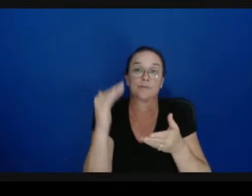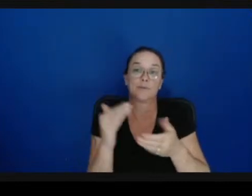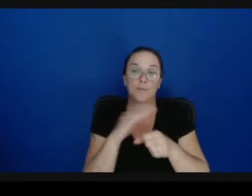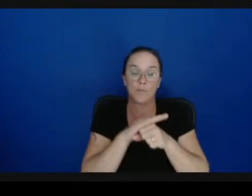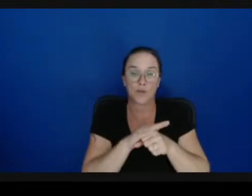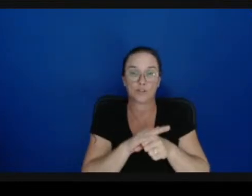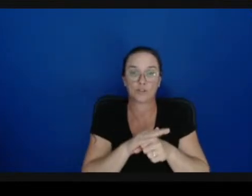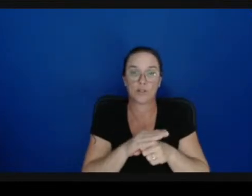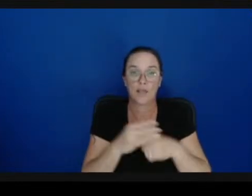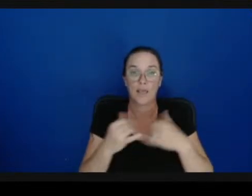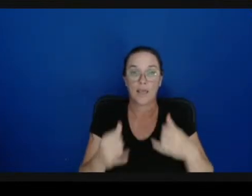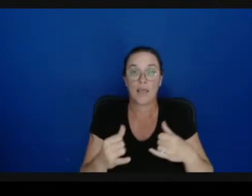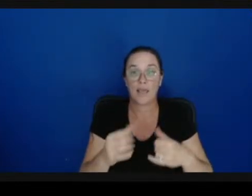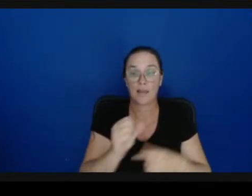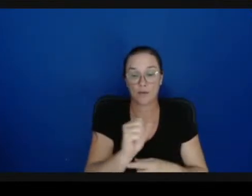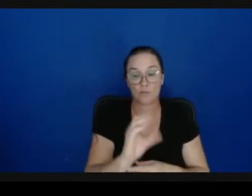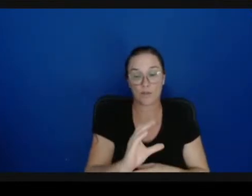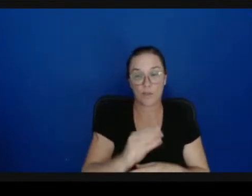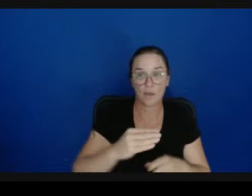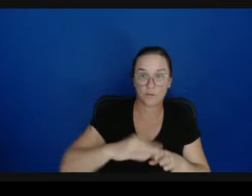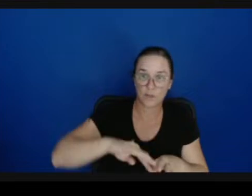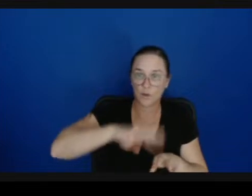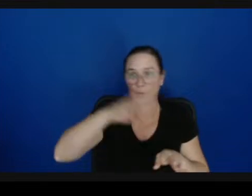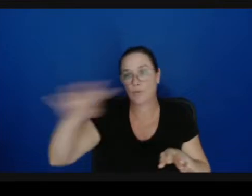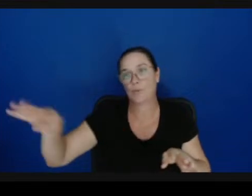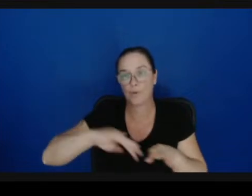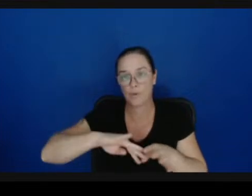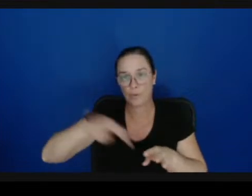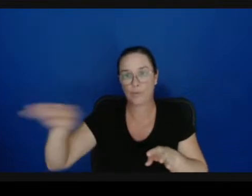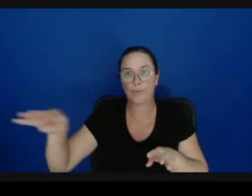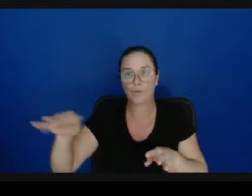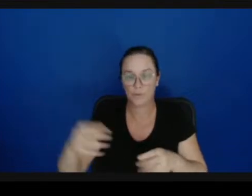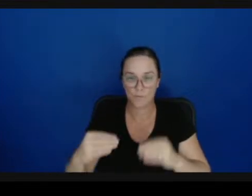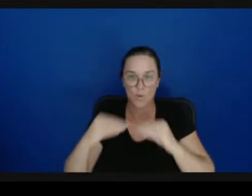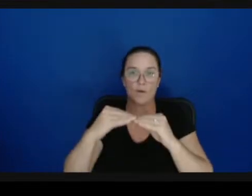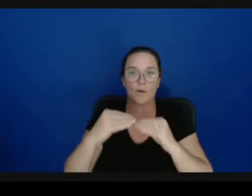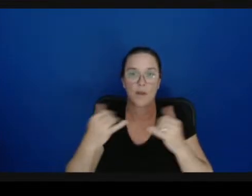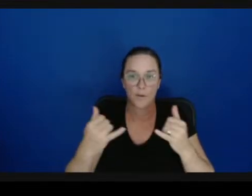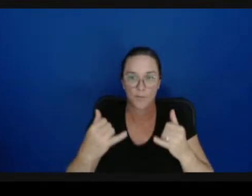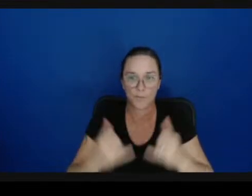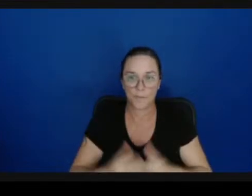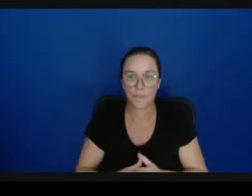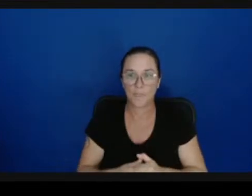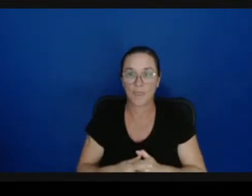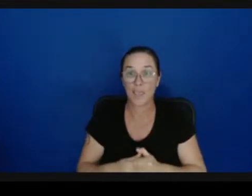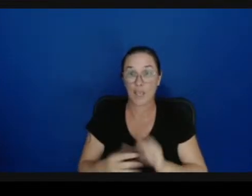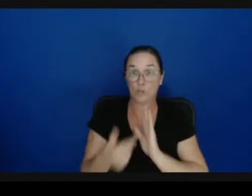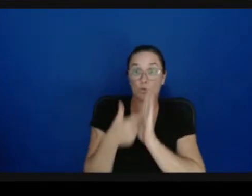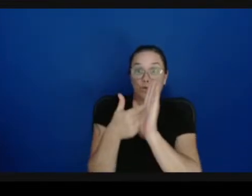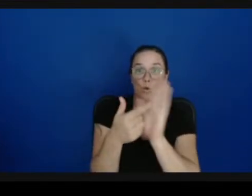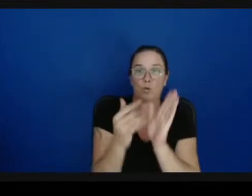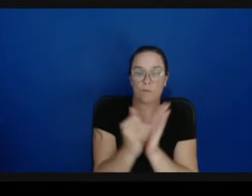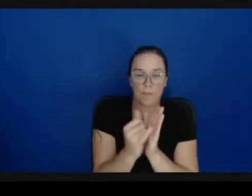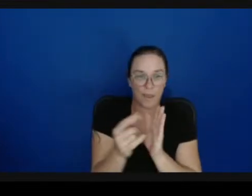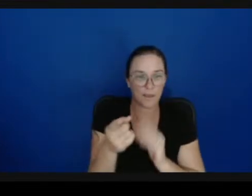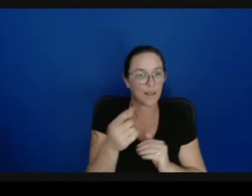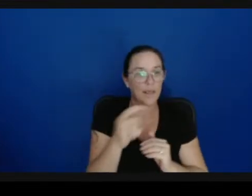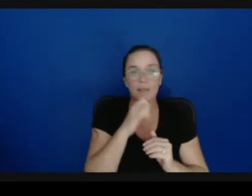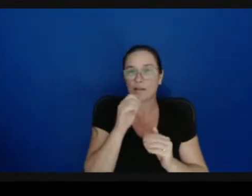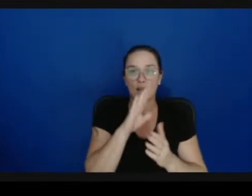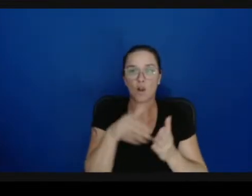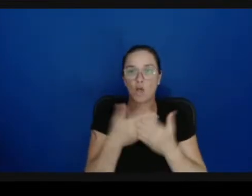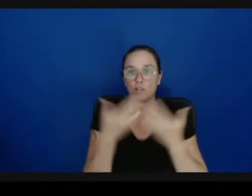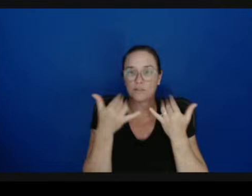one is the one driving the push at present, right? So that's actually telling you that it's not all still